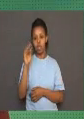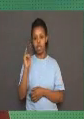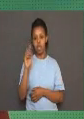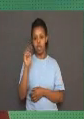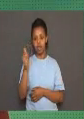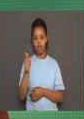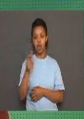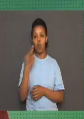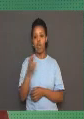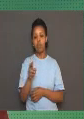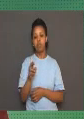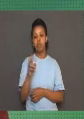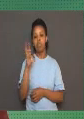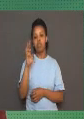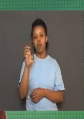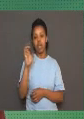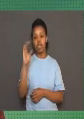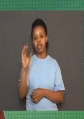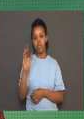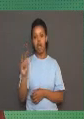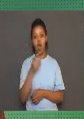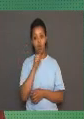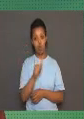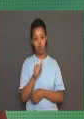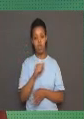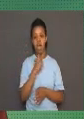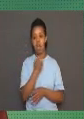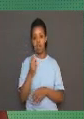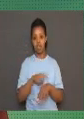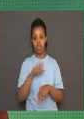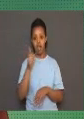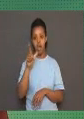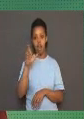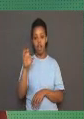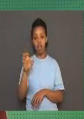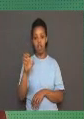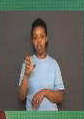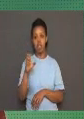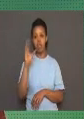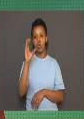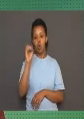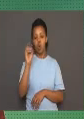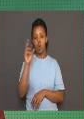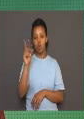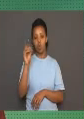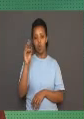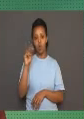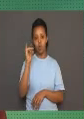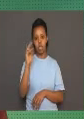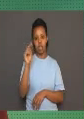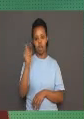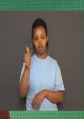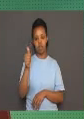or recessive. Sometimes alleles can be codominant, which